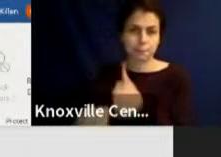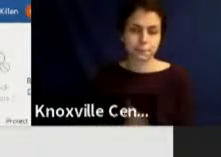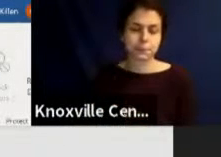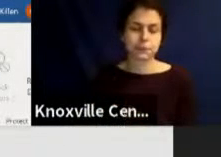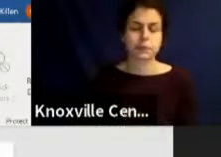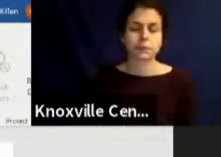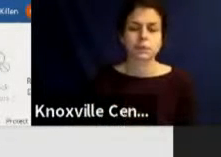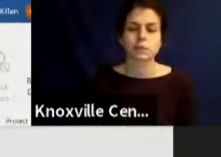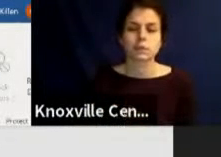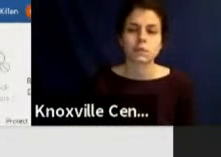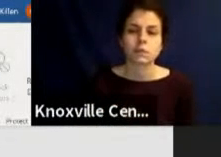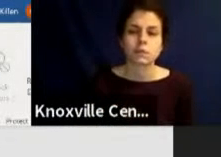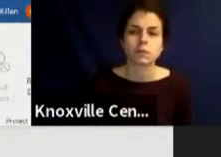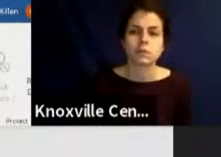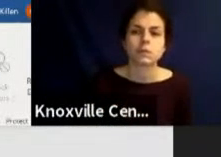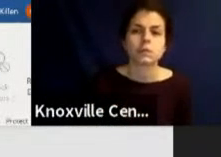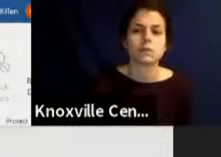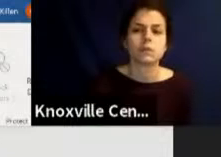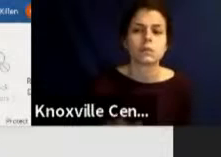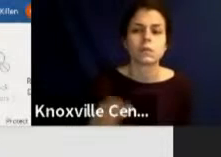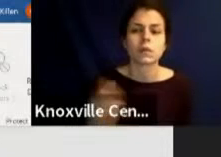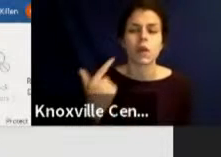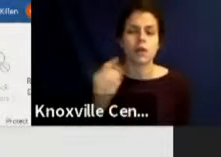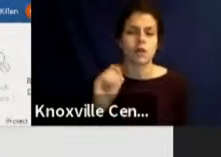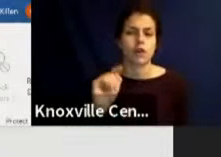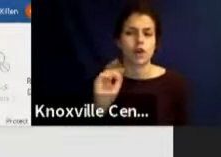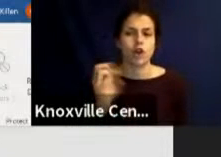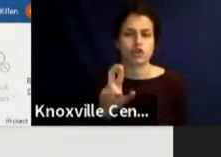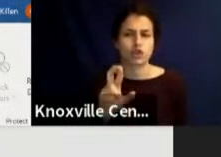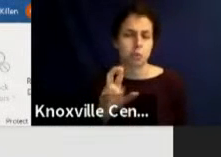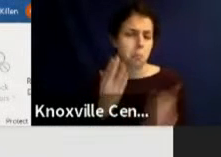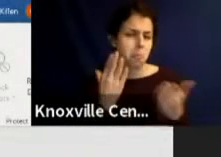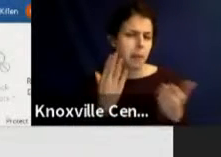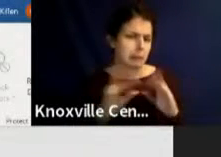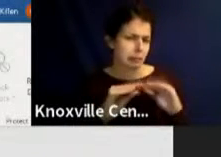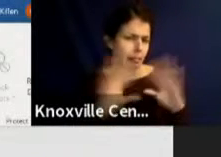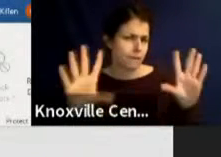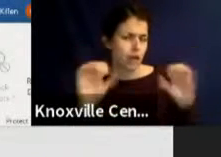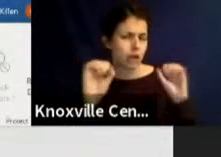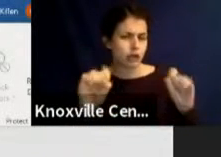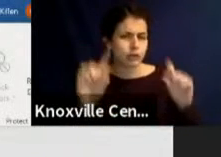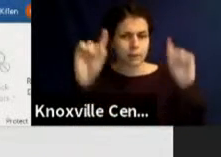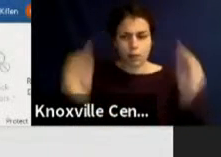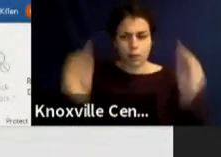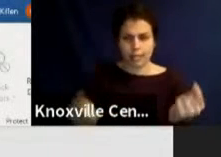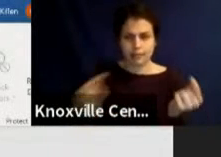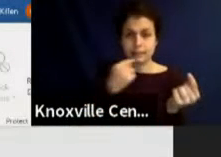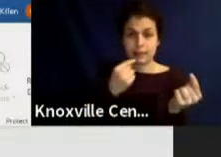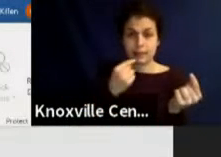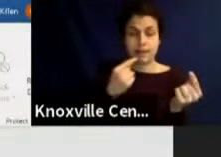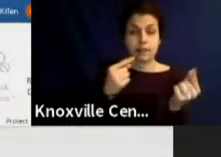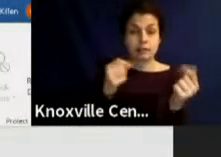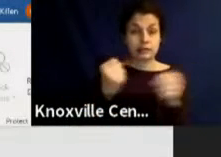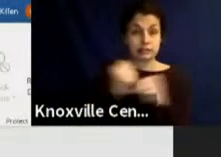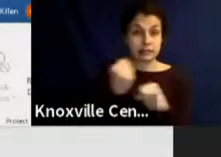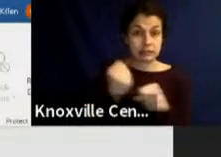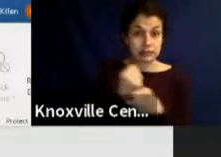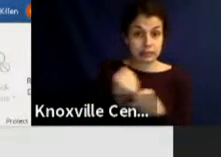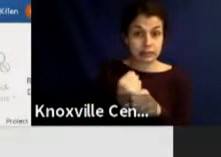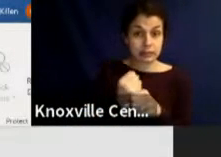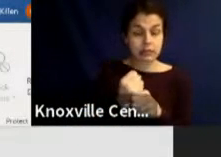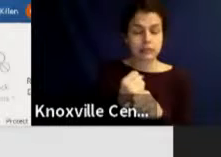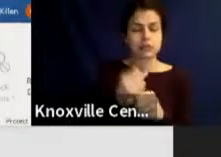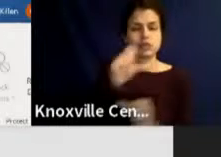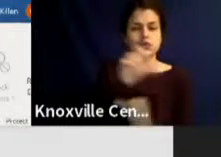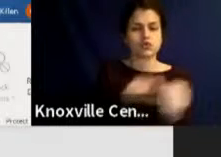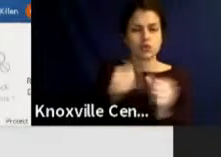Dr. O'Brien, maybe just for clarity, you could have a parenthesis that describes what the statistic social